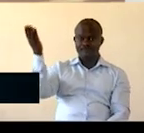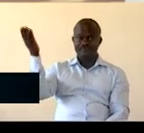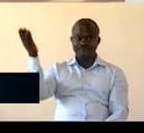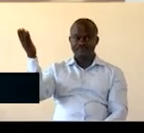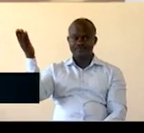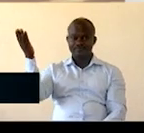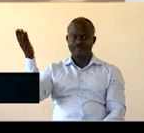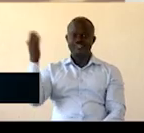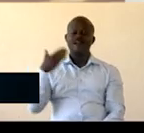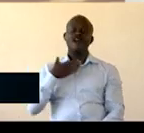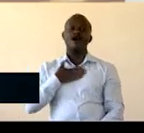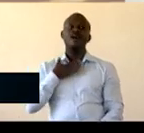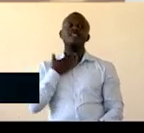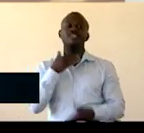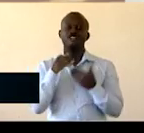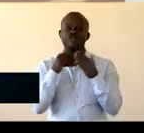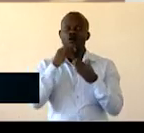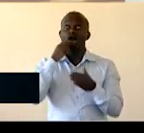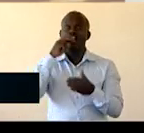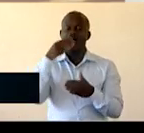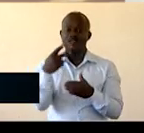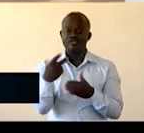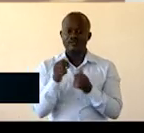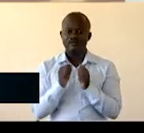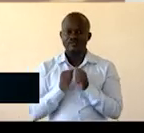I need your answers.